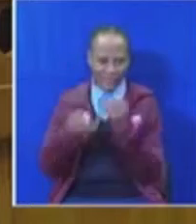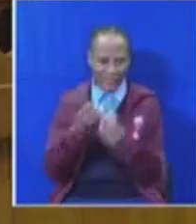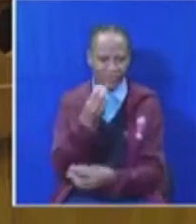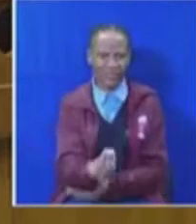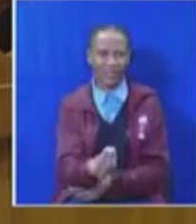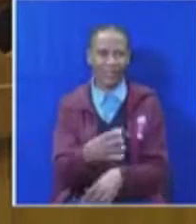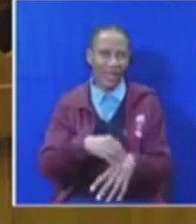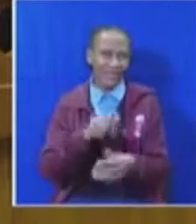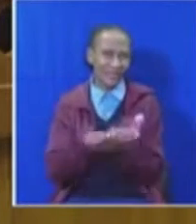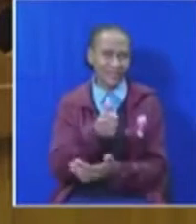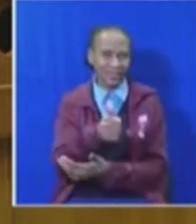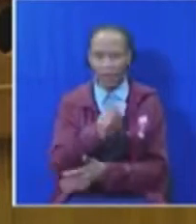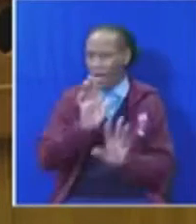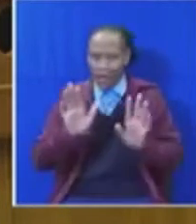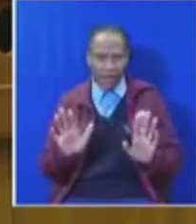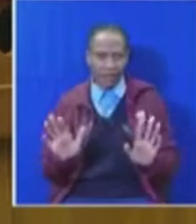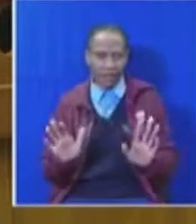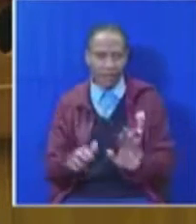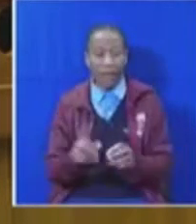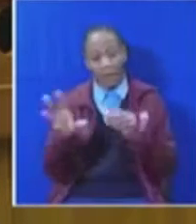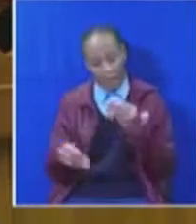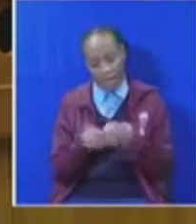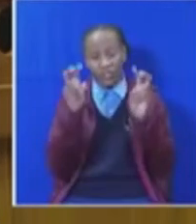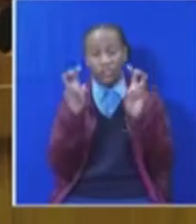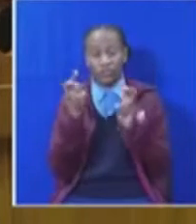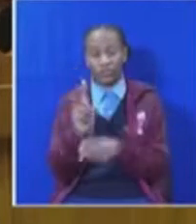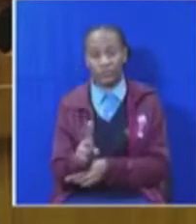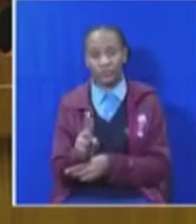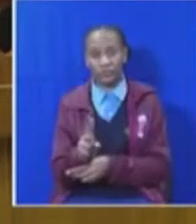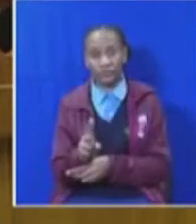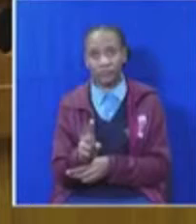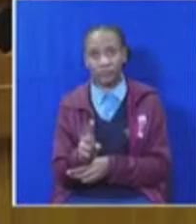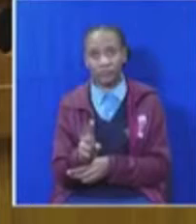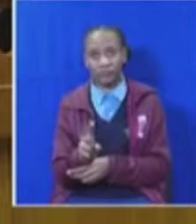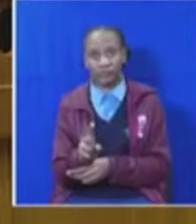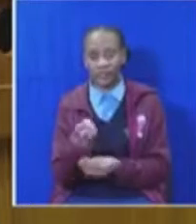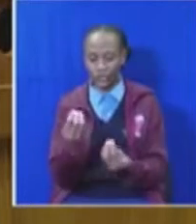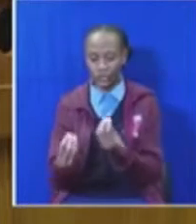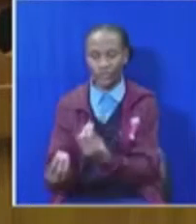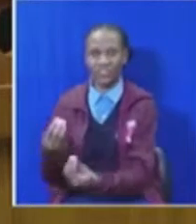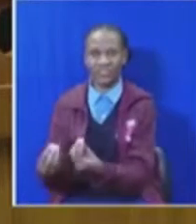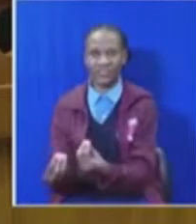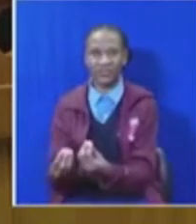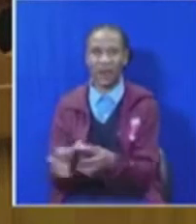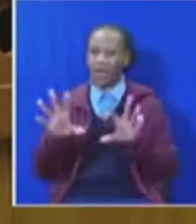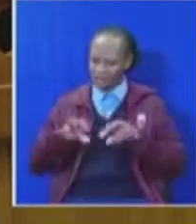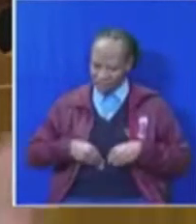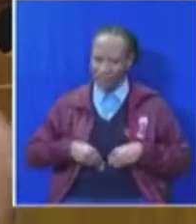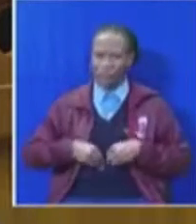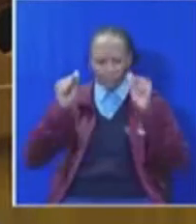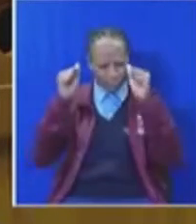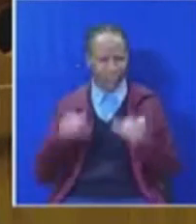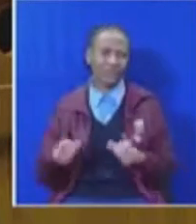remain. But let us just look at one issue, and that is about children giving consent. Are